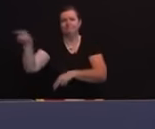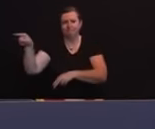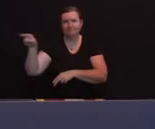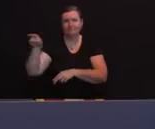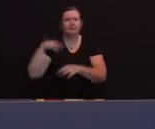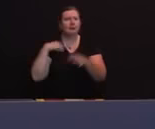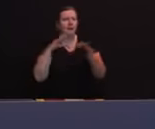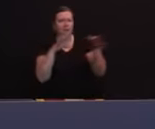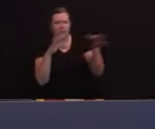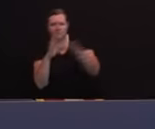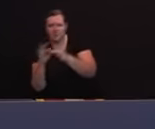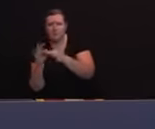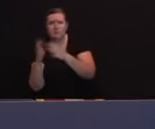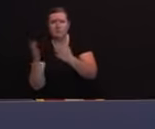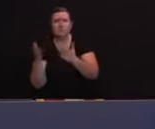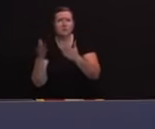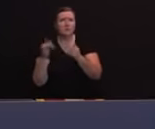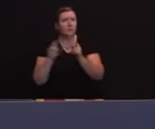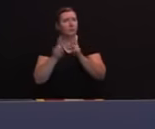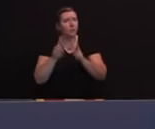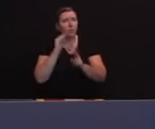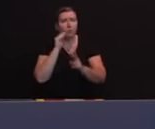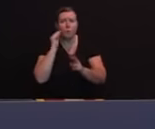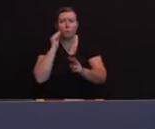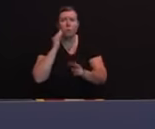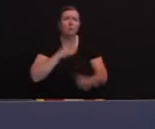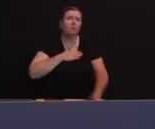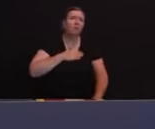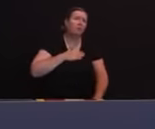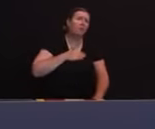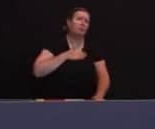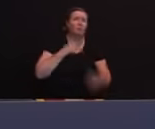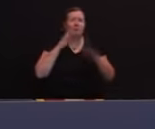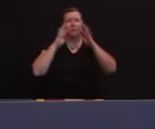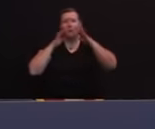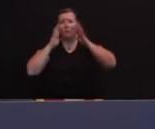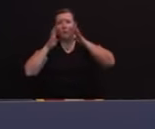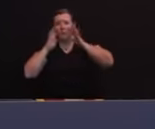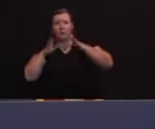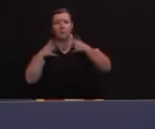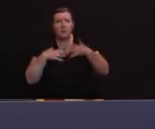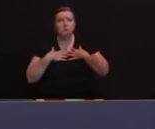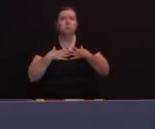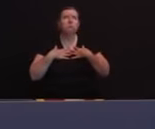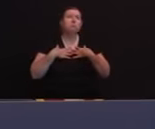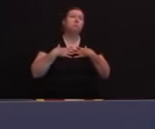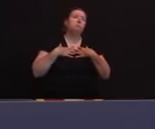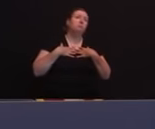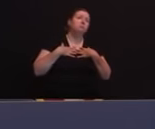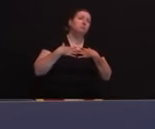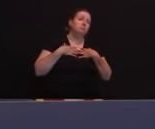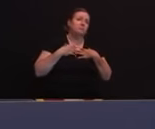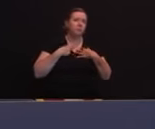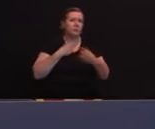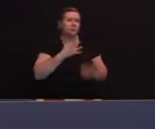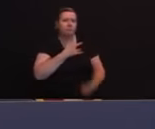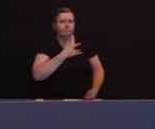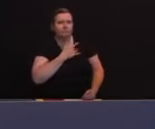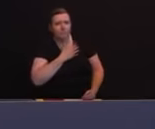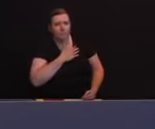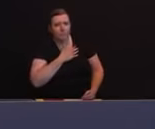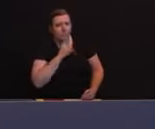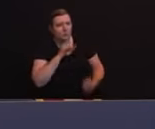on the phone, how grateful that was that we were able to do that. So he will be missed, that distinct voice and